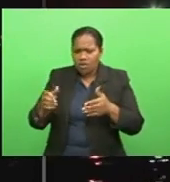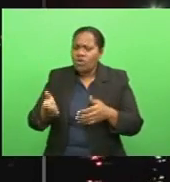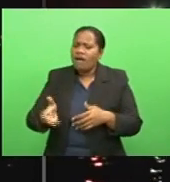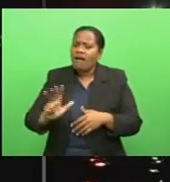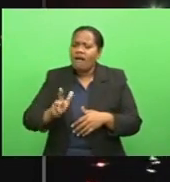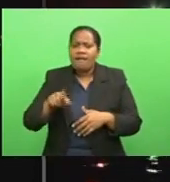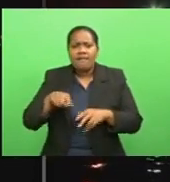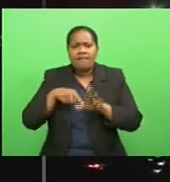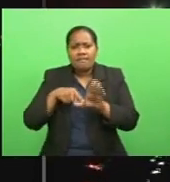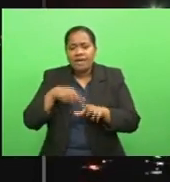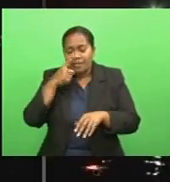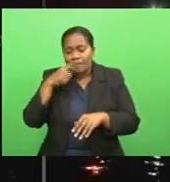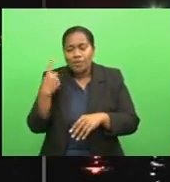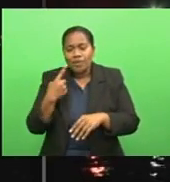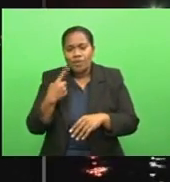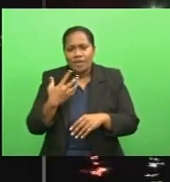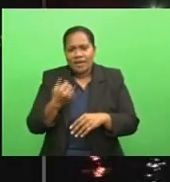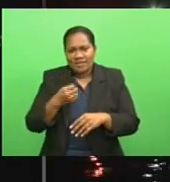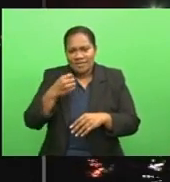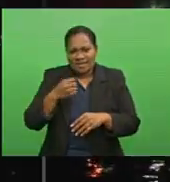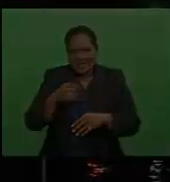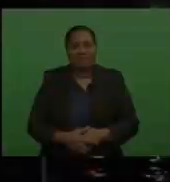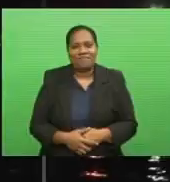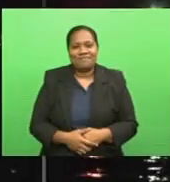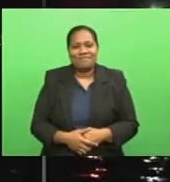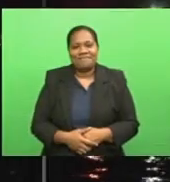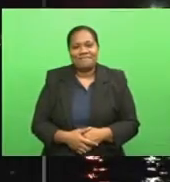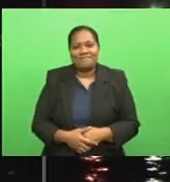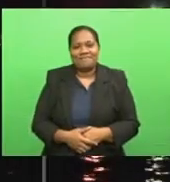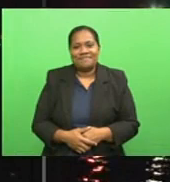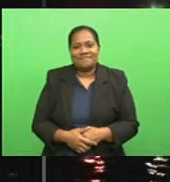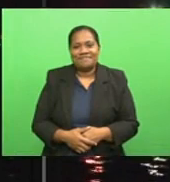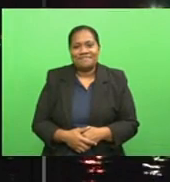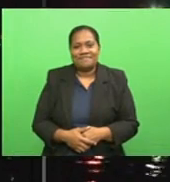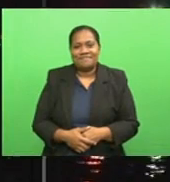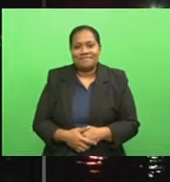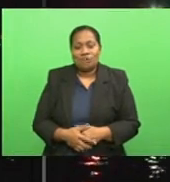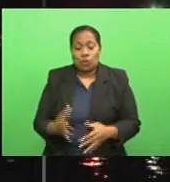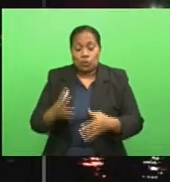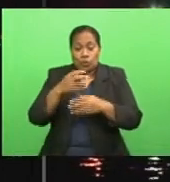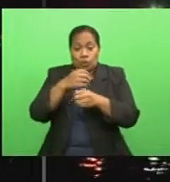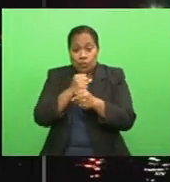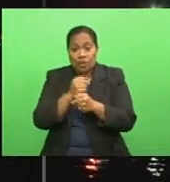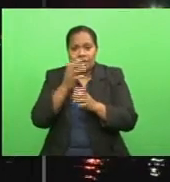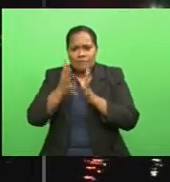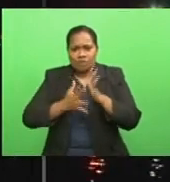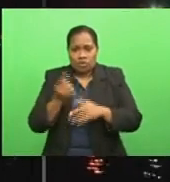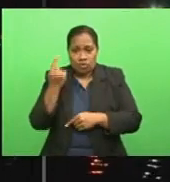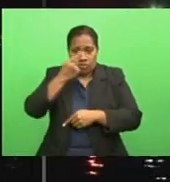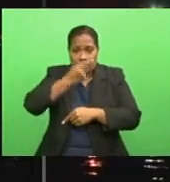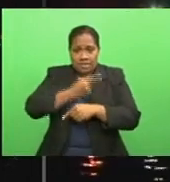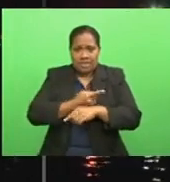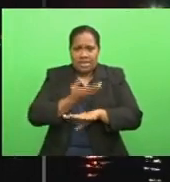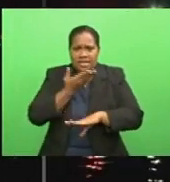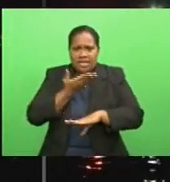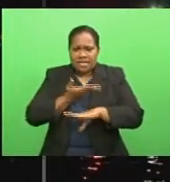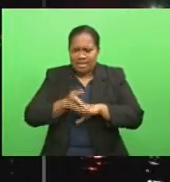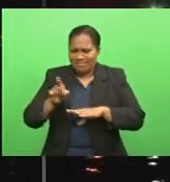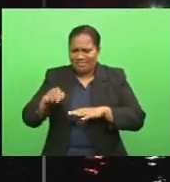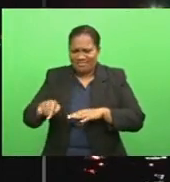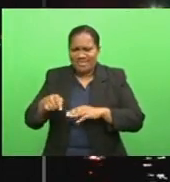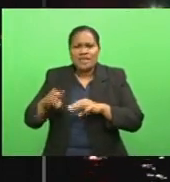with intellectual and learning disabilities. Recapping the main stories for tonight, new acting appointments for